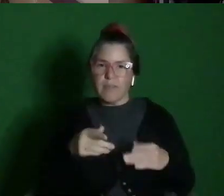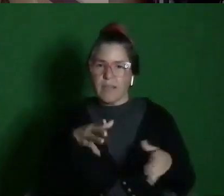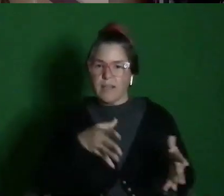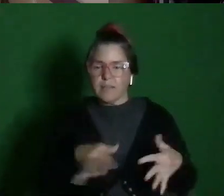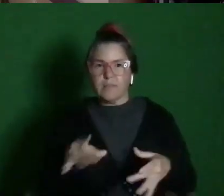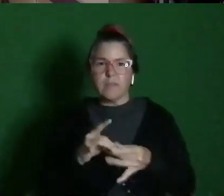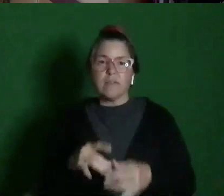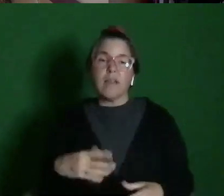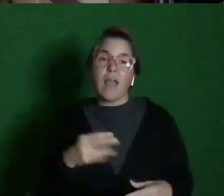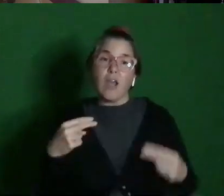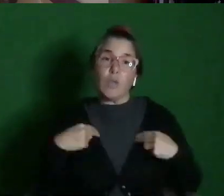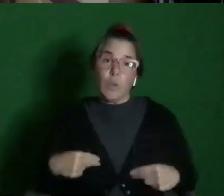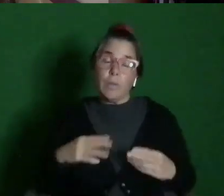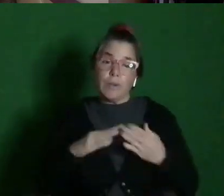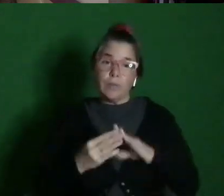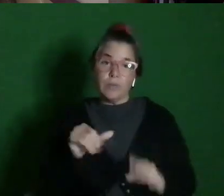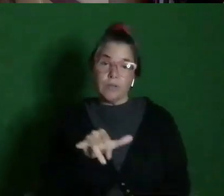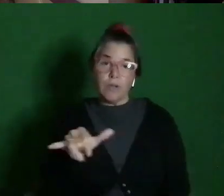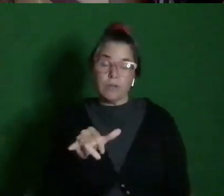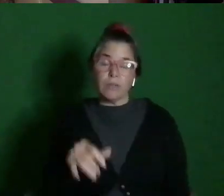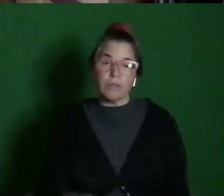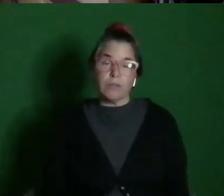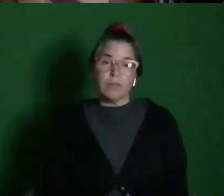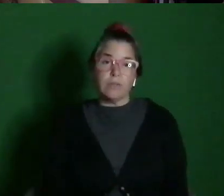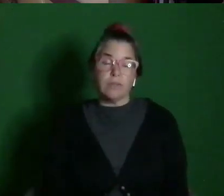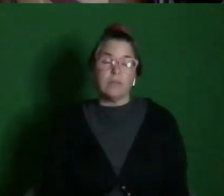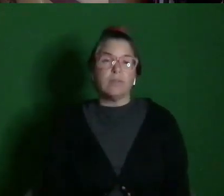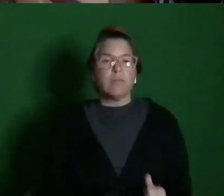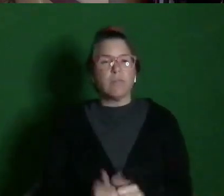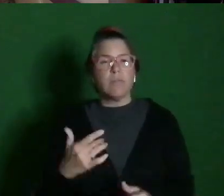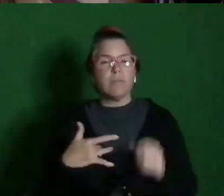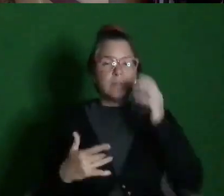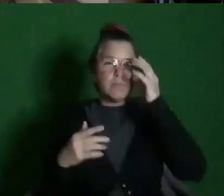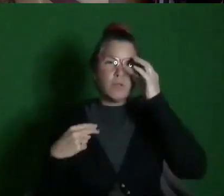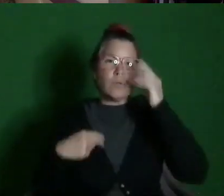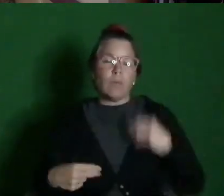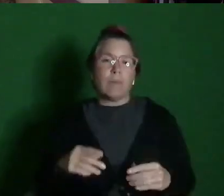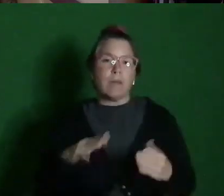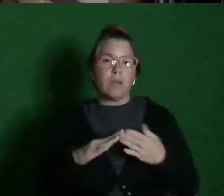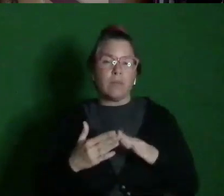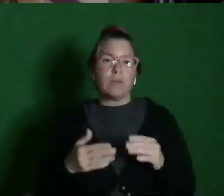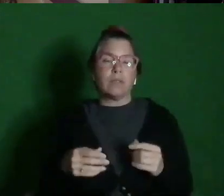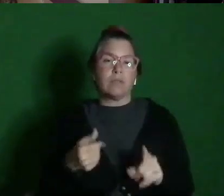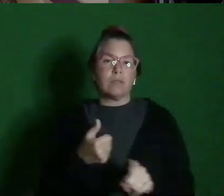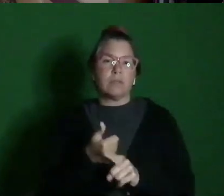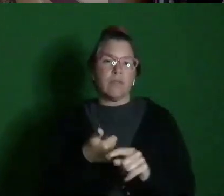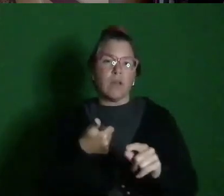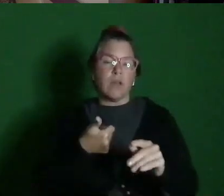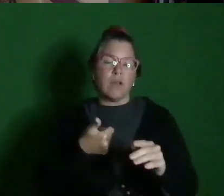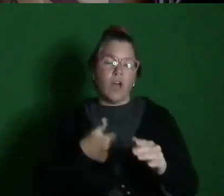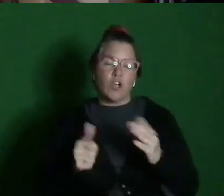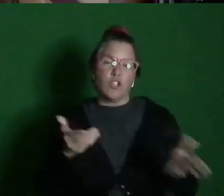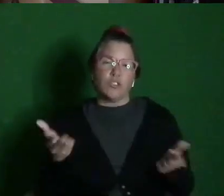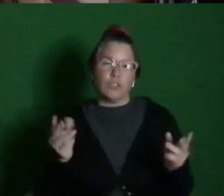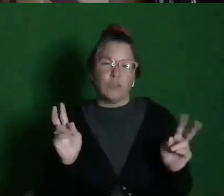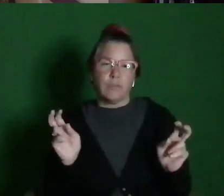And human communities as well, and those will primarily be human communities that are underserved, right, that